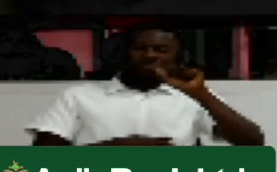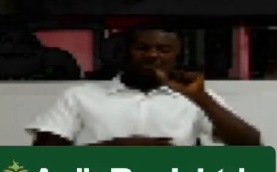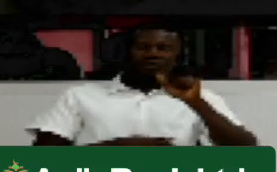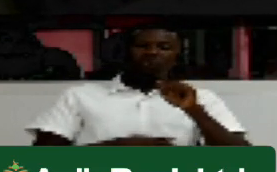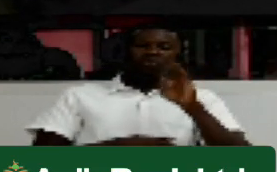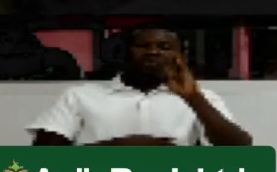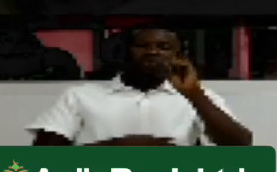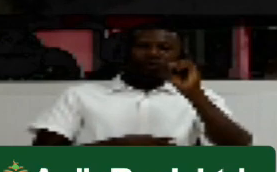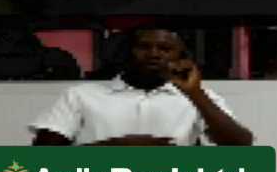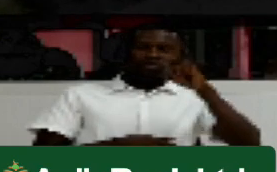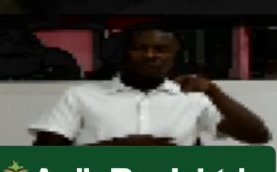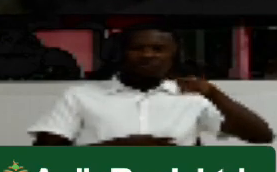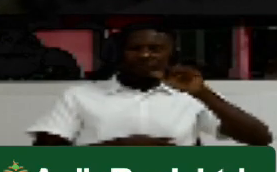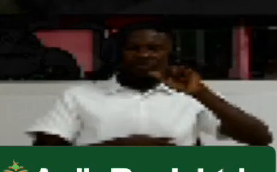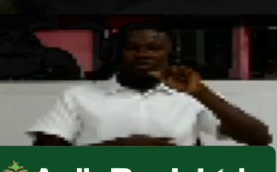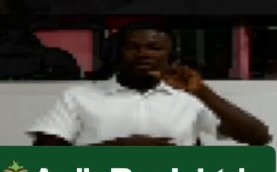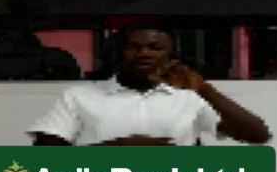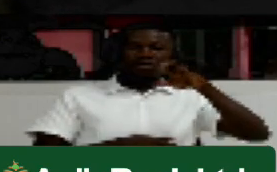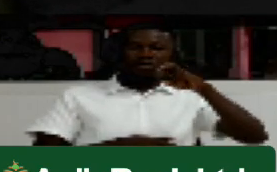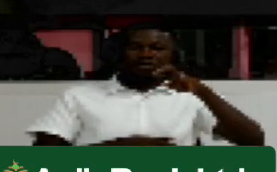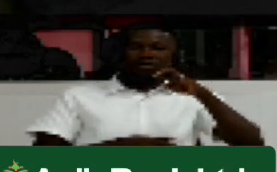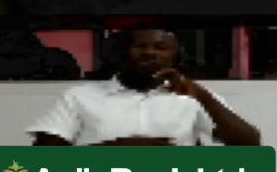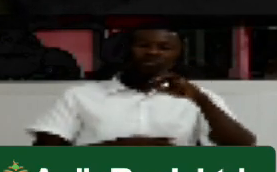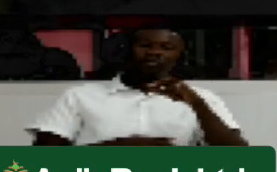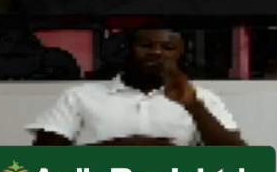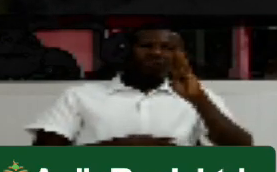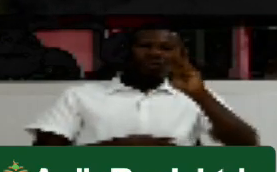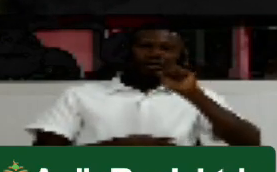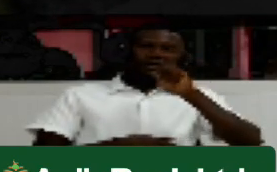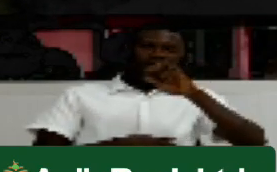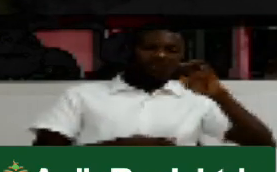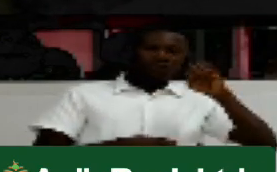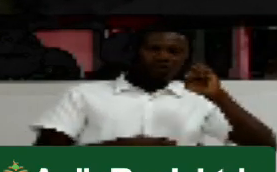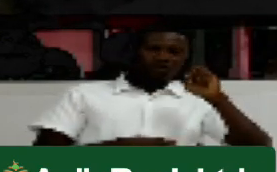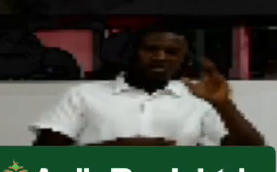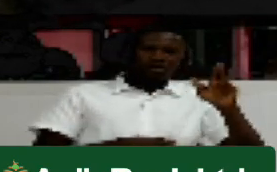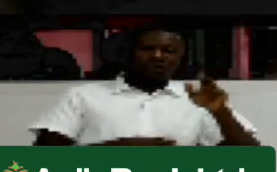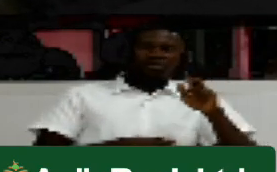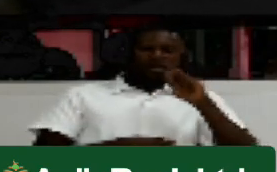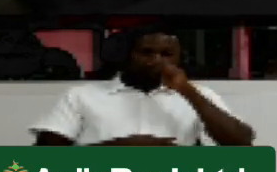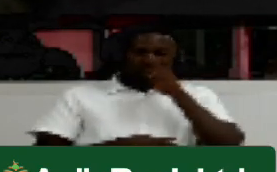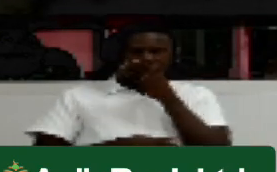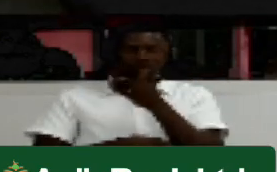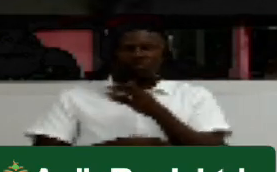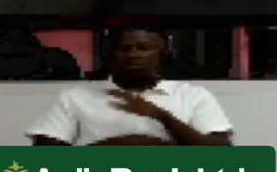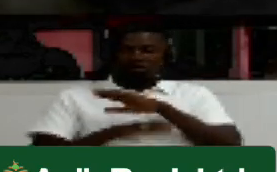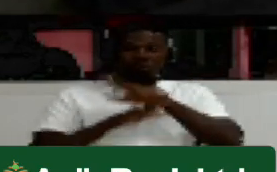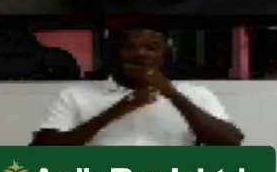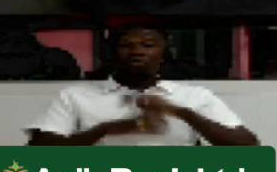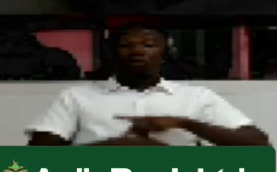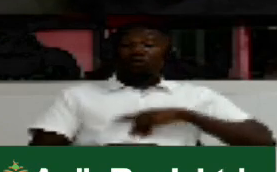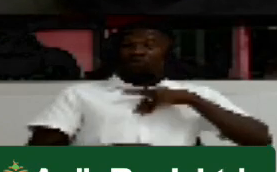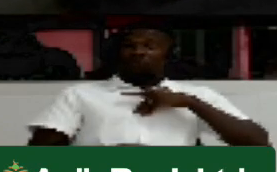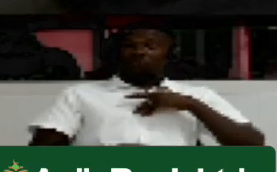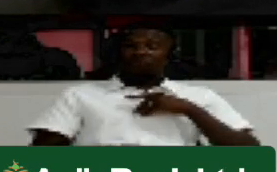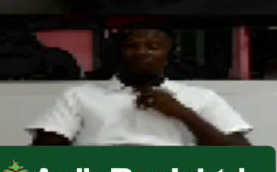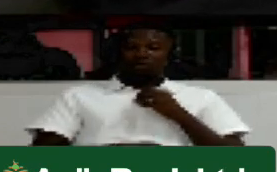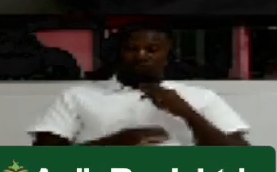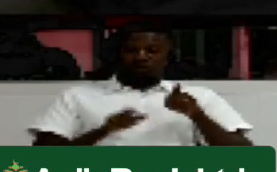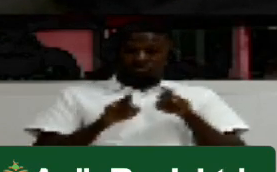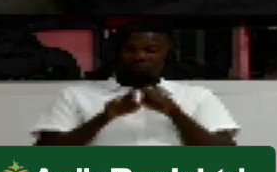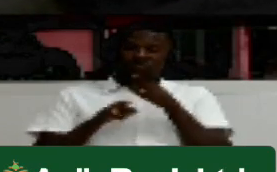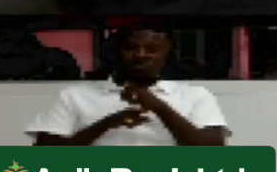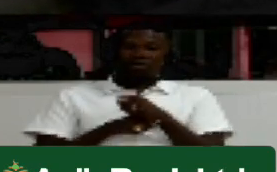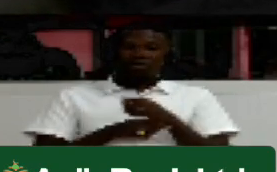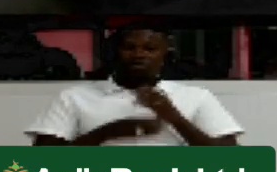volunteer, rest in peace. I am so proud to be associated with you. I will continue to fight